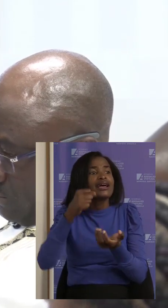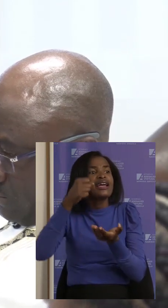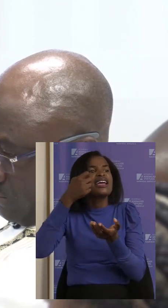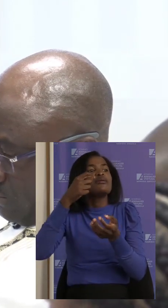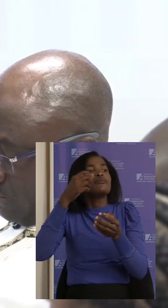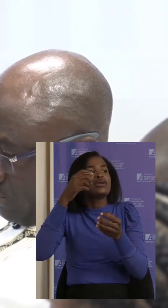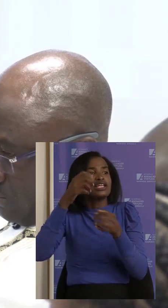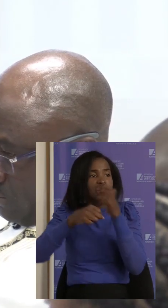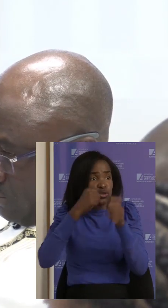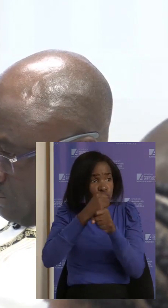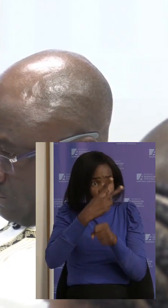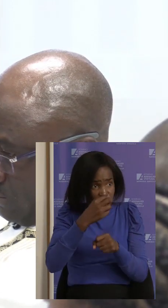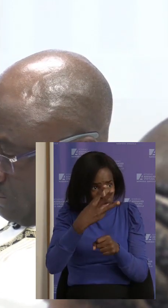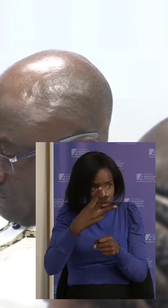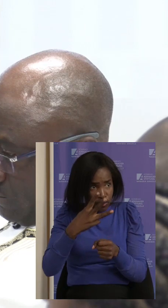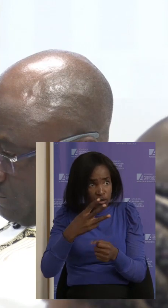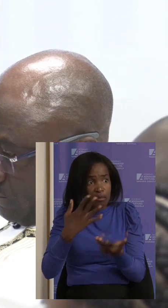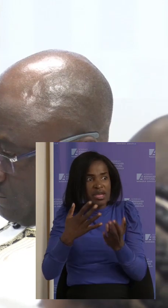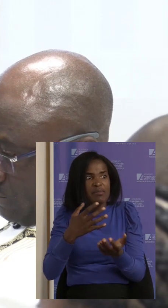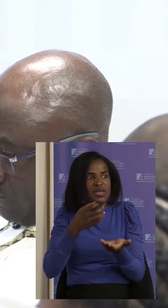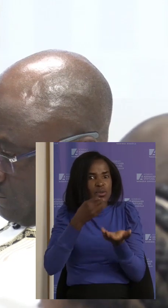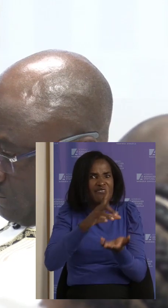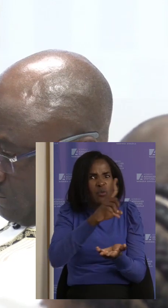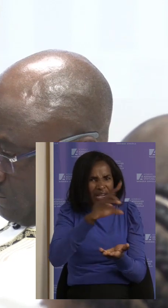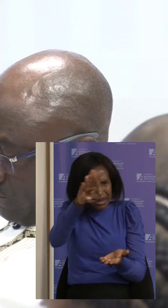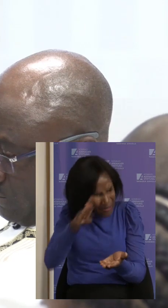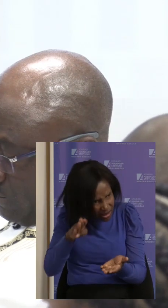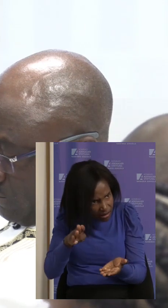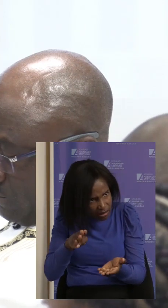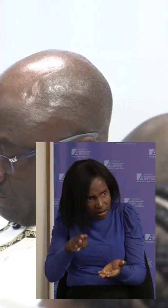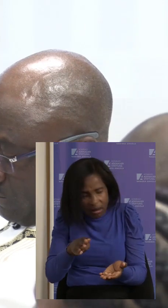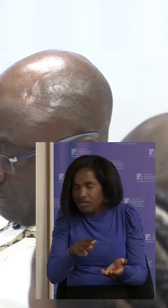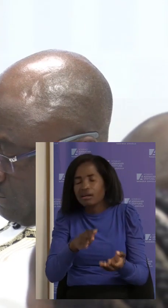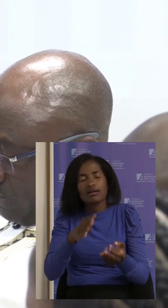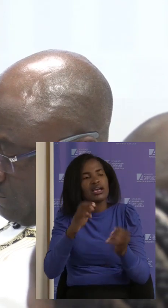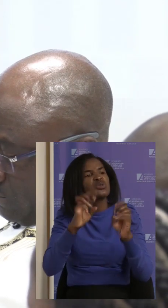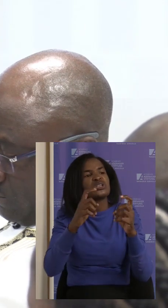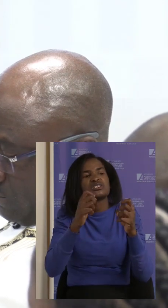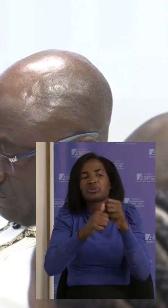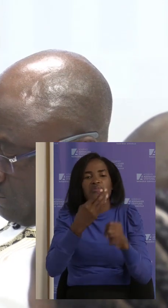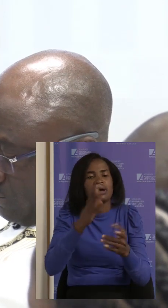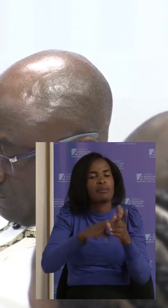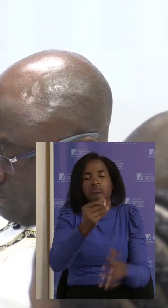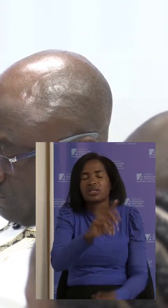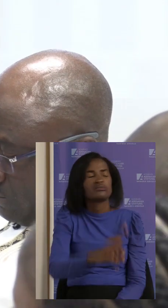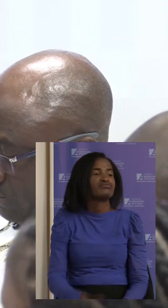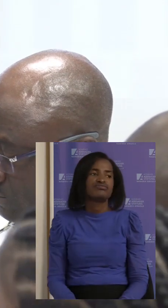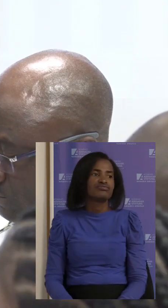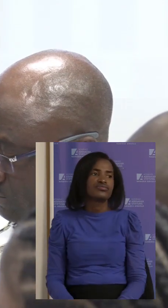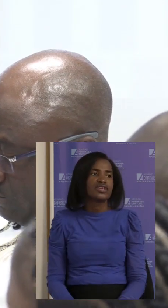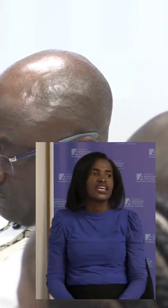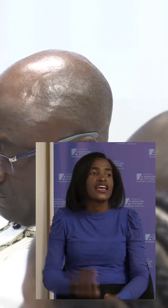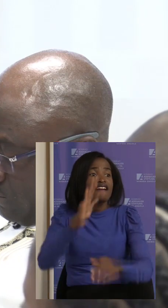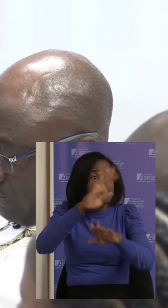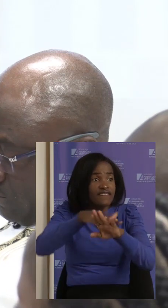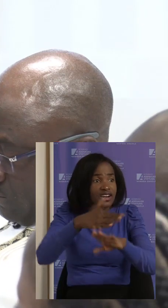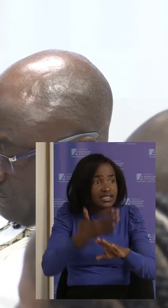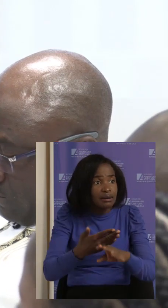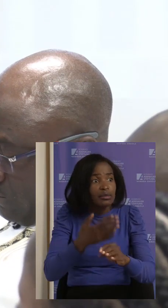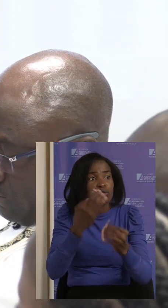money. We don't know the problem. Until we tell it all, the way we tell learners in school that do